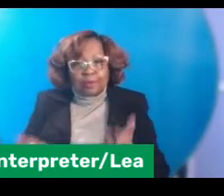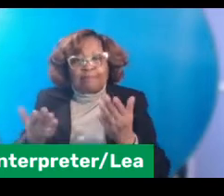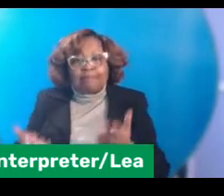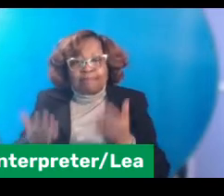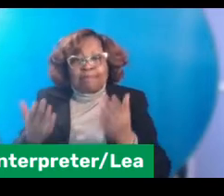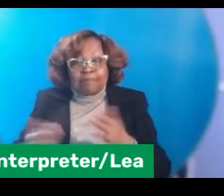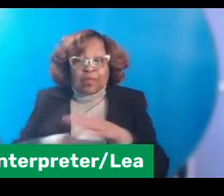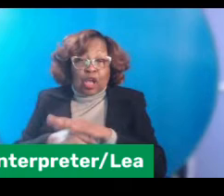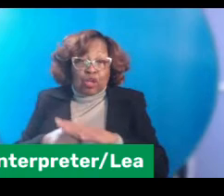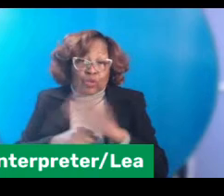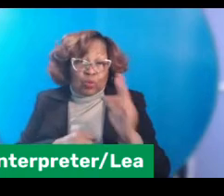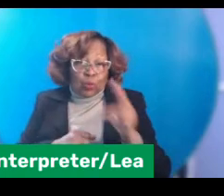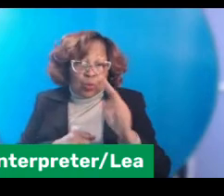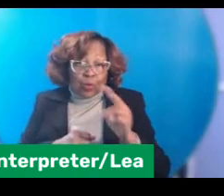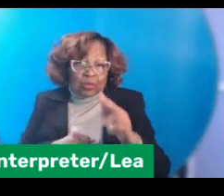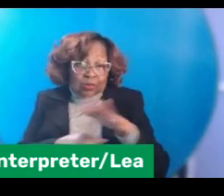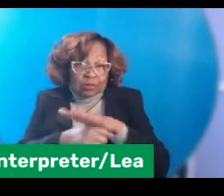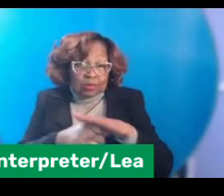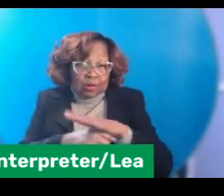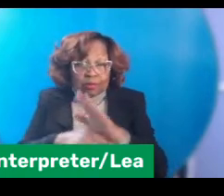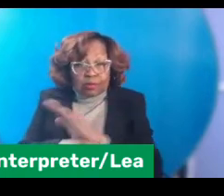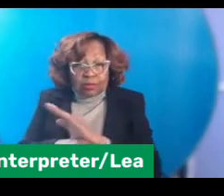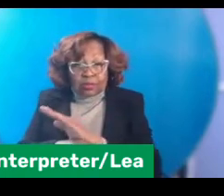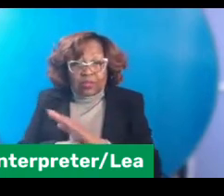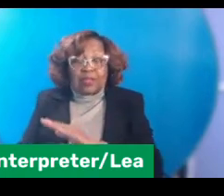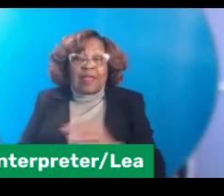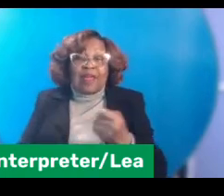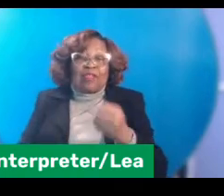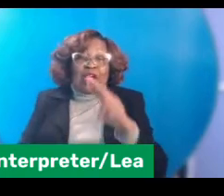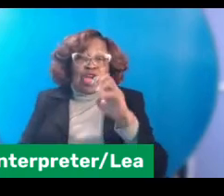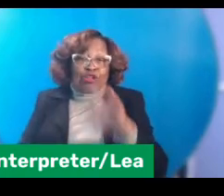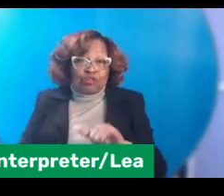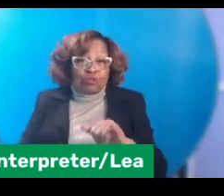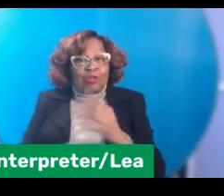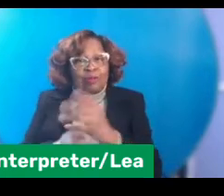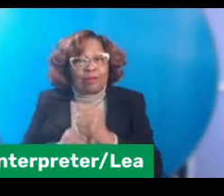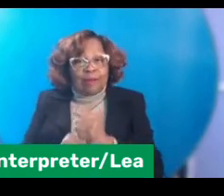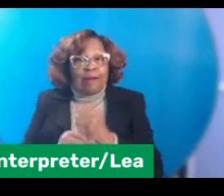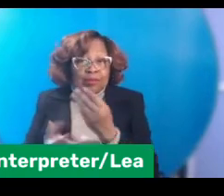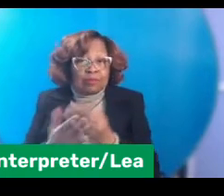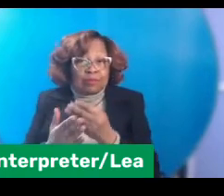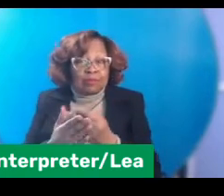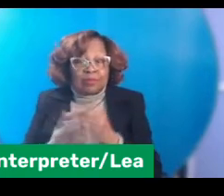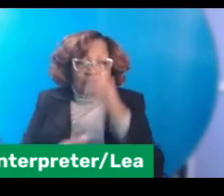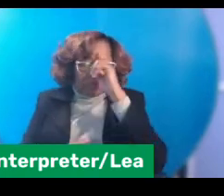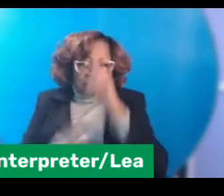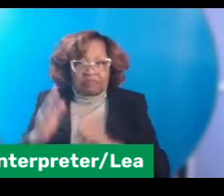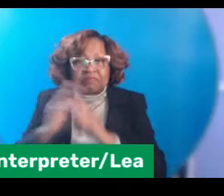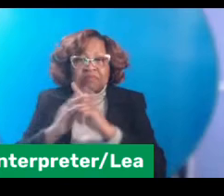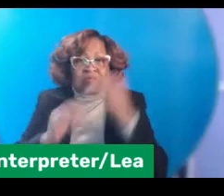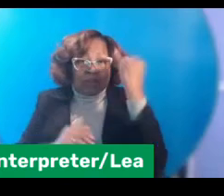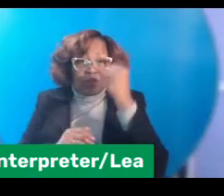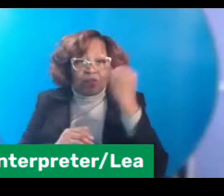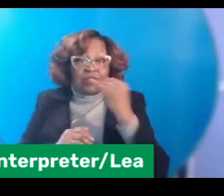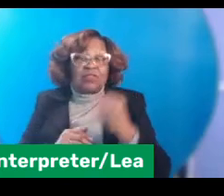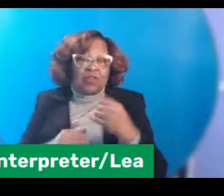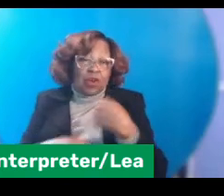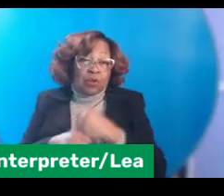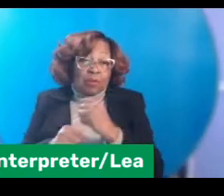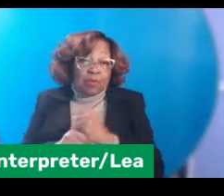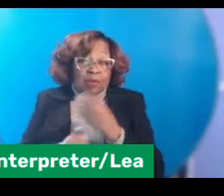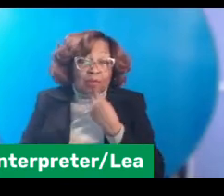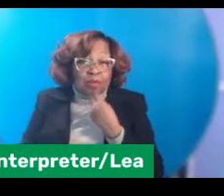local West Side entrepreneurs? And the Hatchery was able to get a grant and come up with this idea for Hatch Made Meals, which